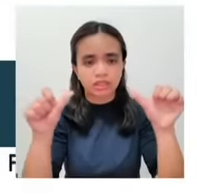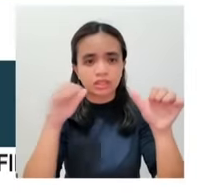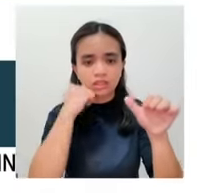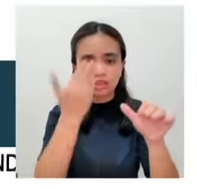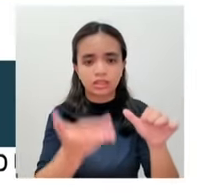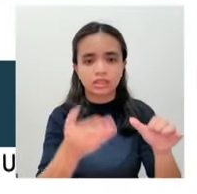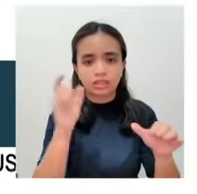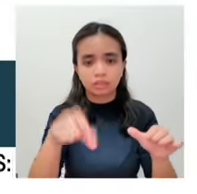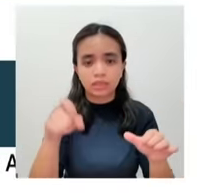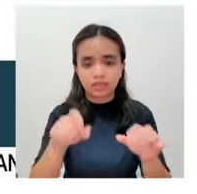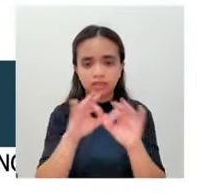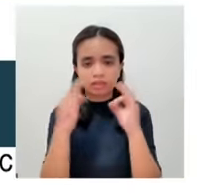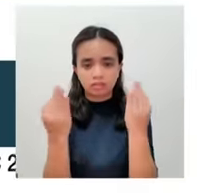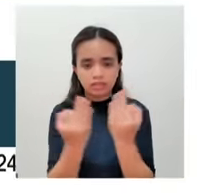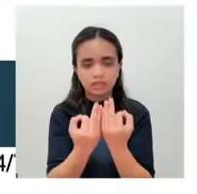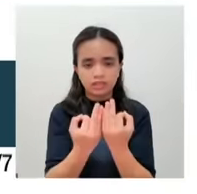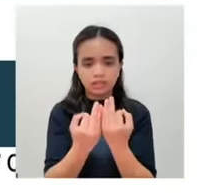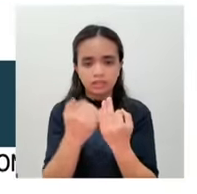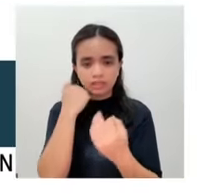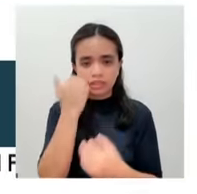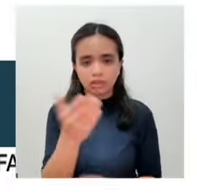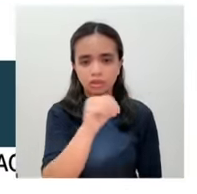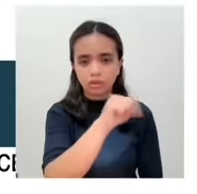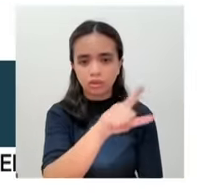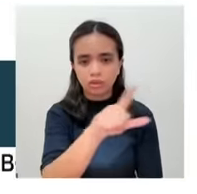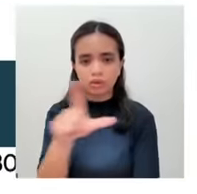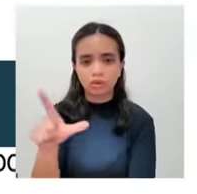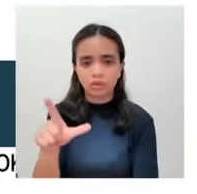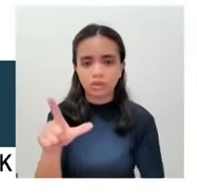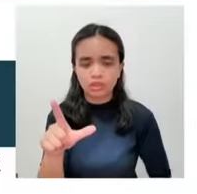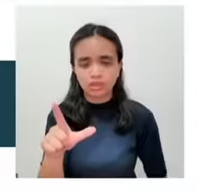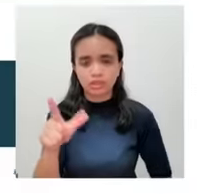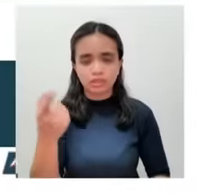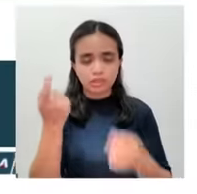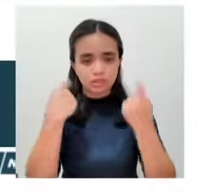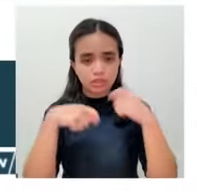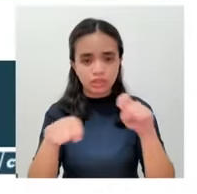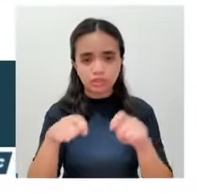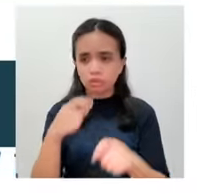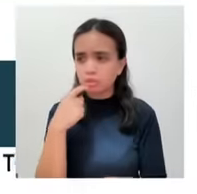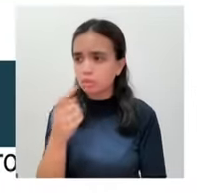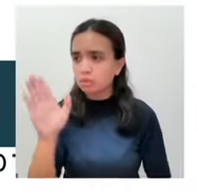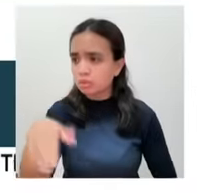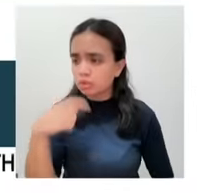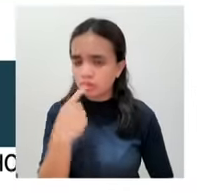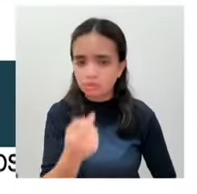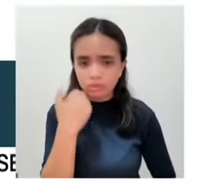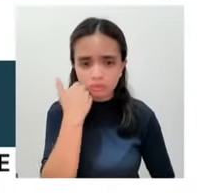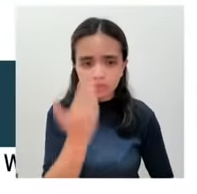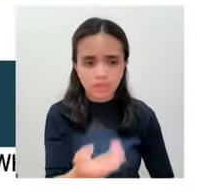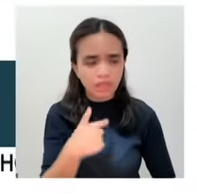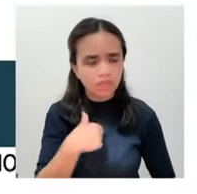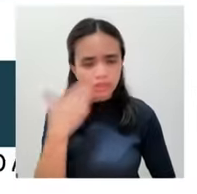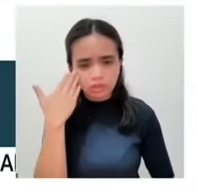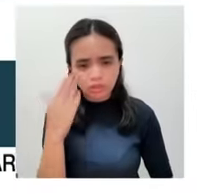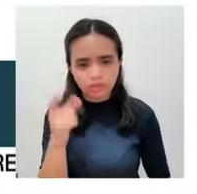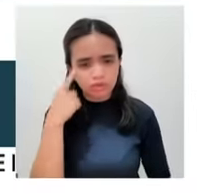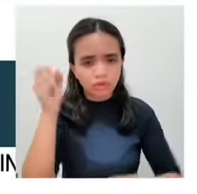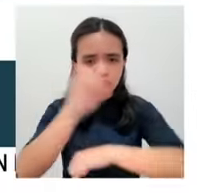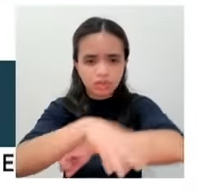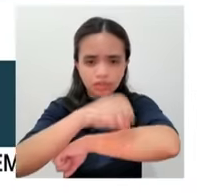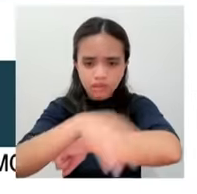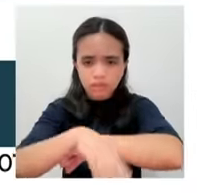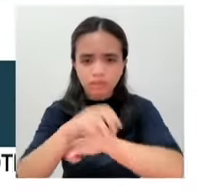family. Uh-huh. Everybody would really try to say, uy, patay na si Kay. Hindi ko alam kung for the chismis factor